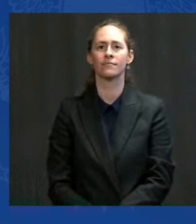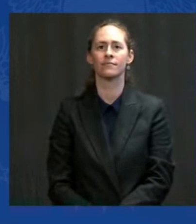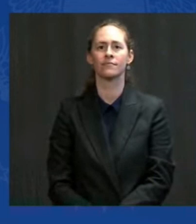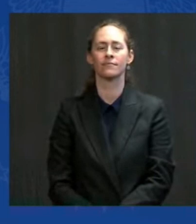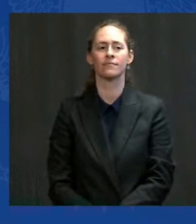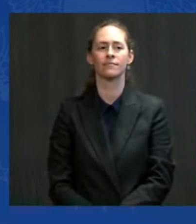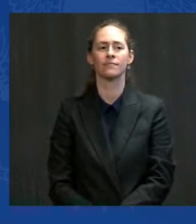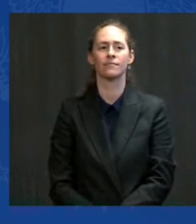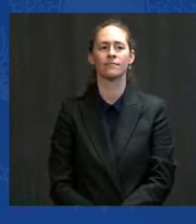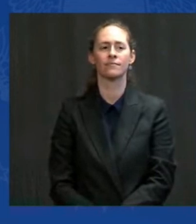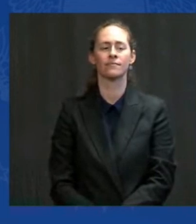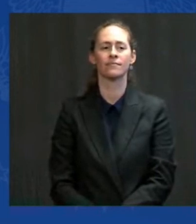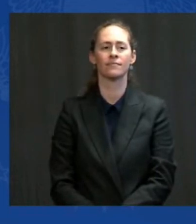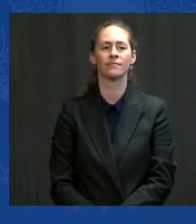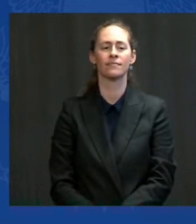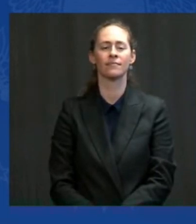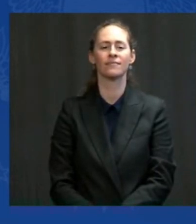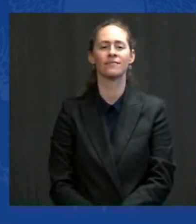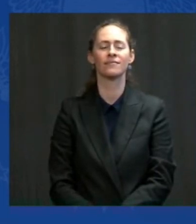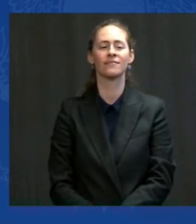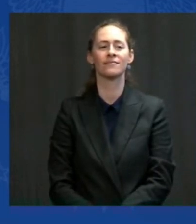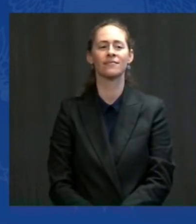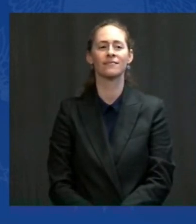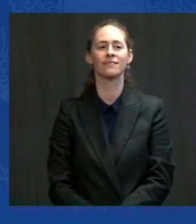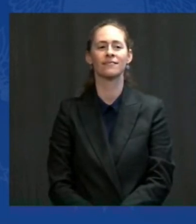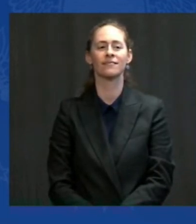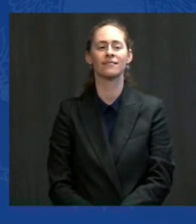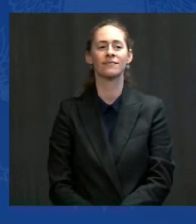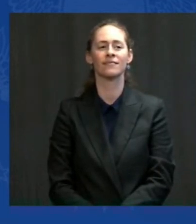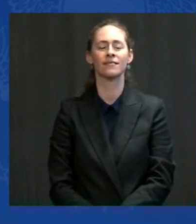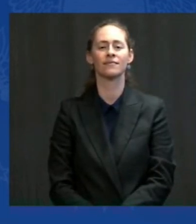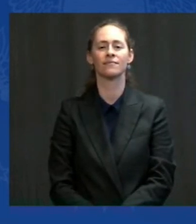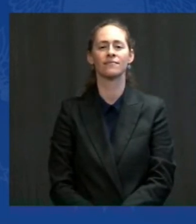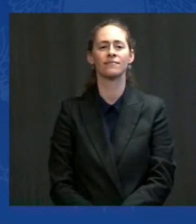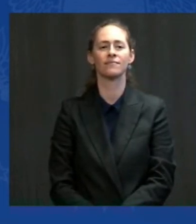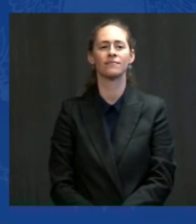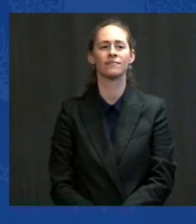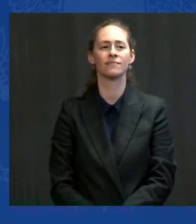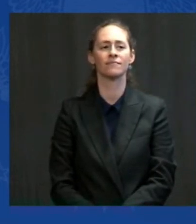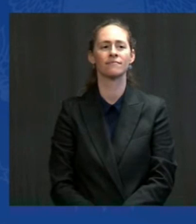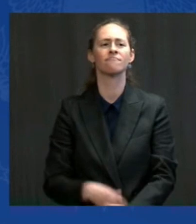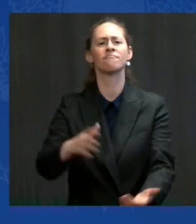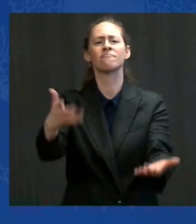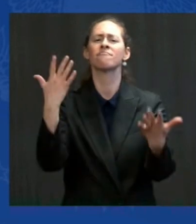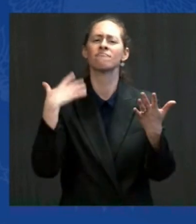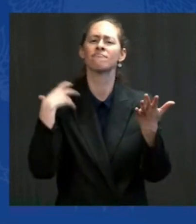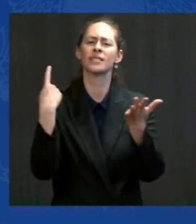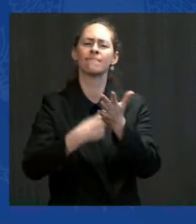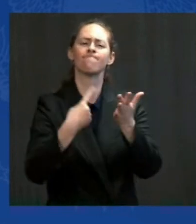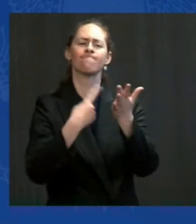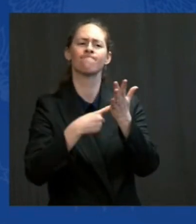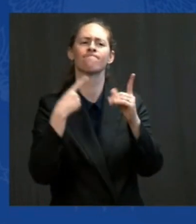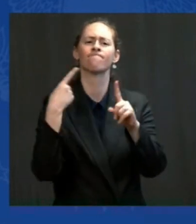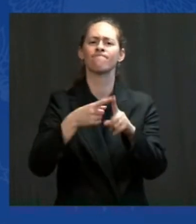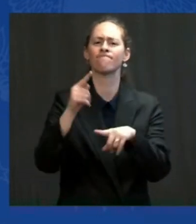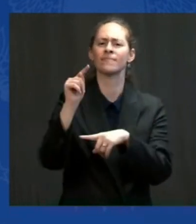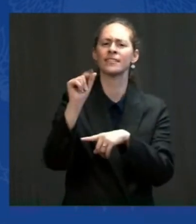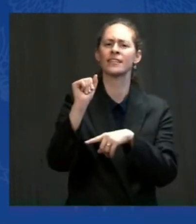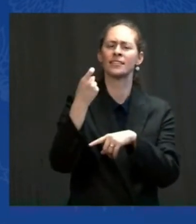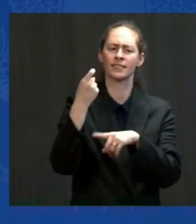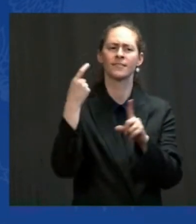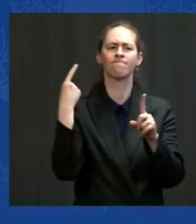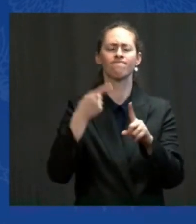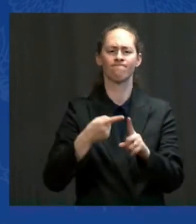people say that one of the purposes of taxes is to also generate